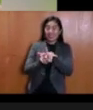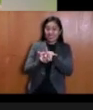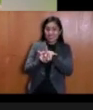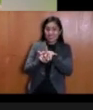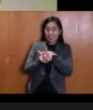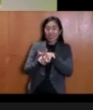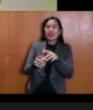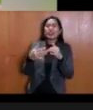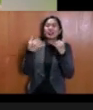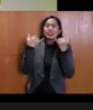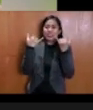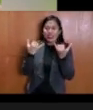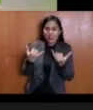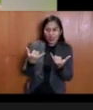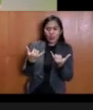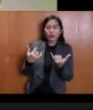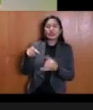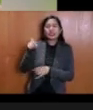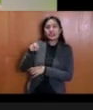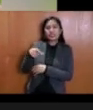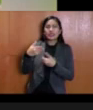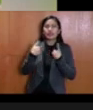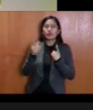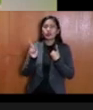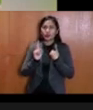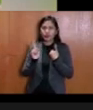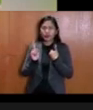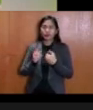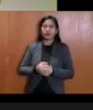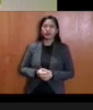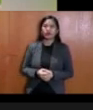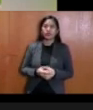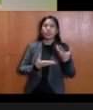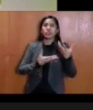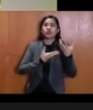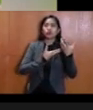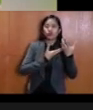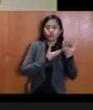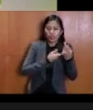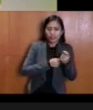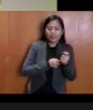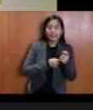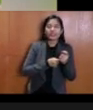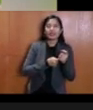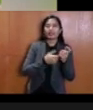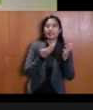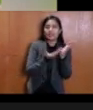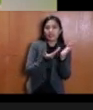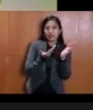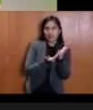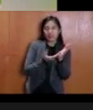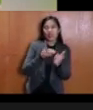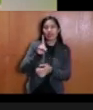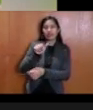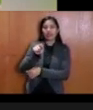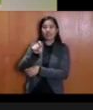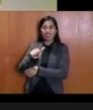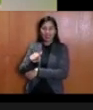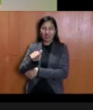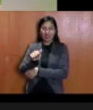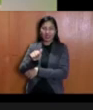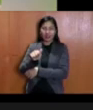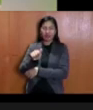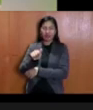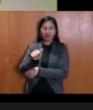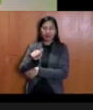you need to have trusted and verifiable data to have a carbon market. If I'm going to,